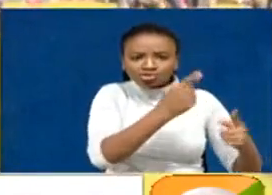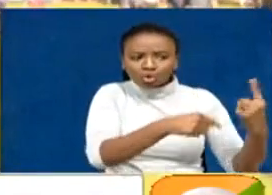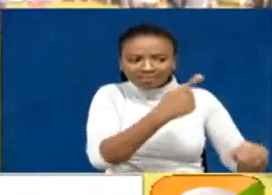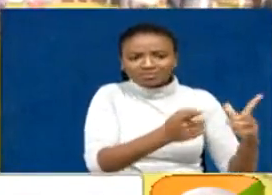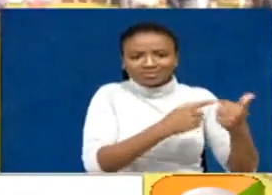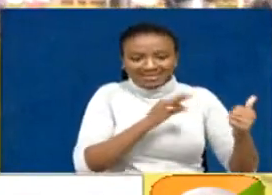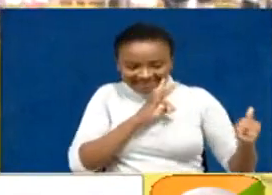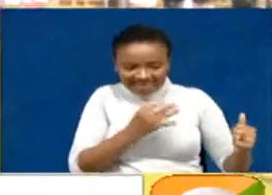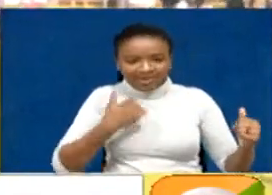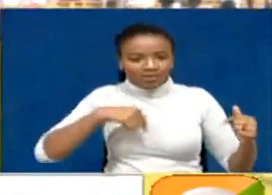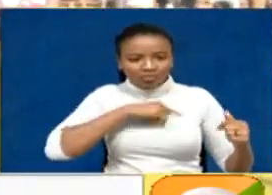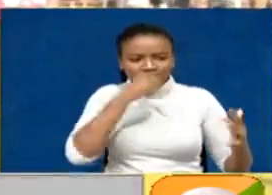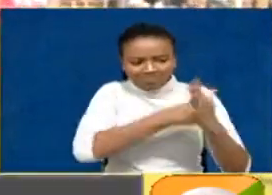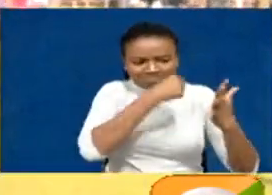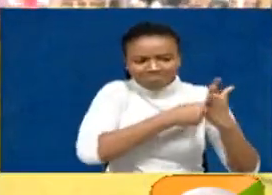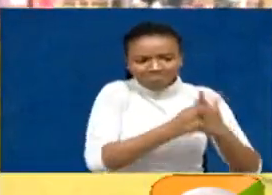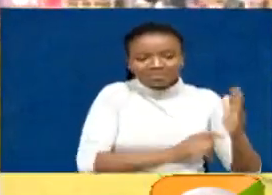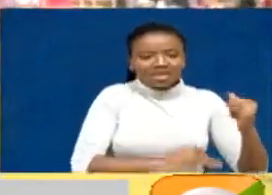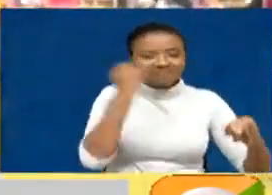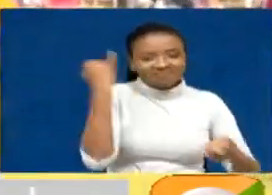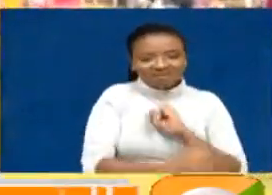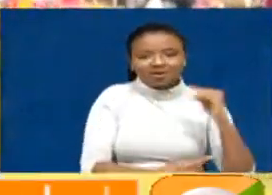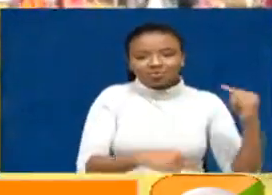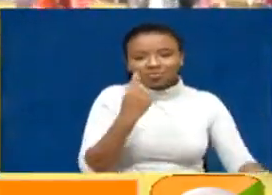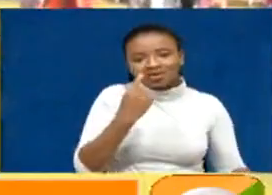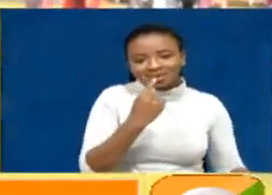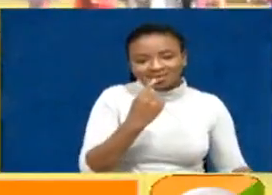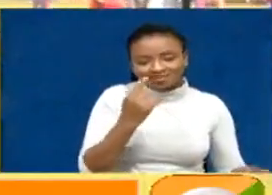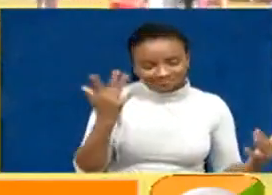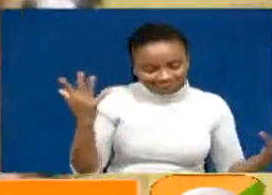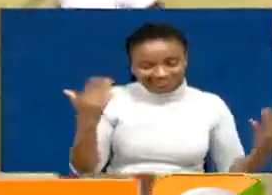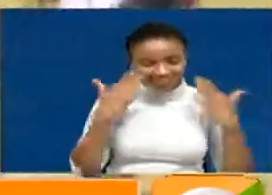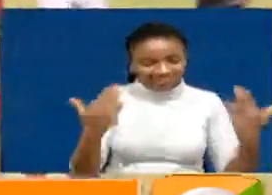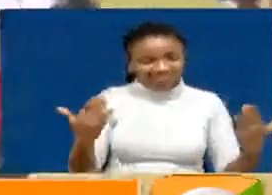encourage them that we still have room to win the championship, which we have done.